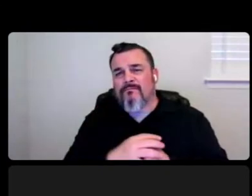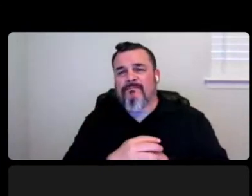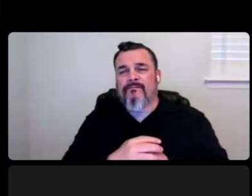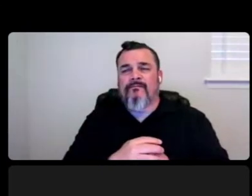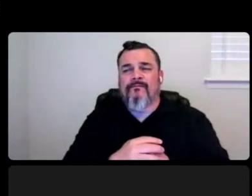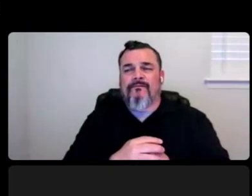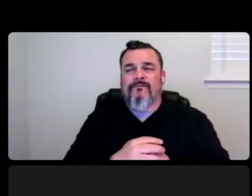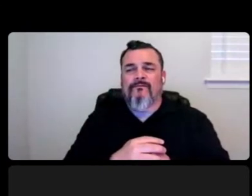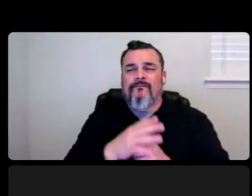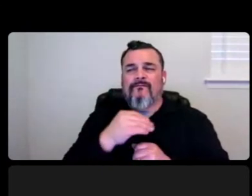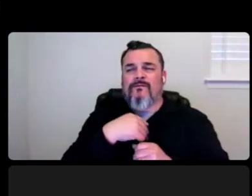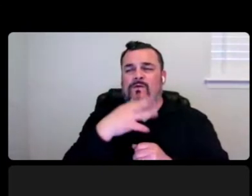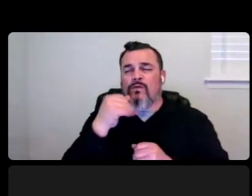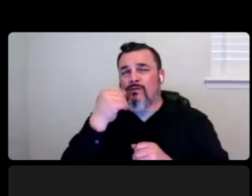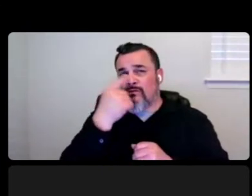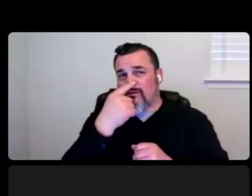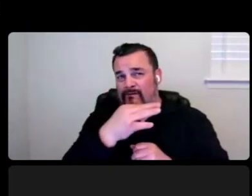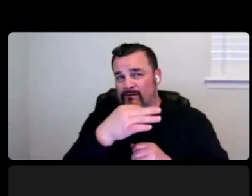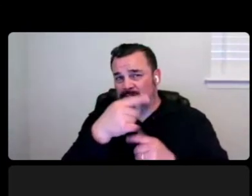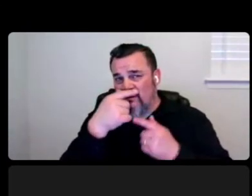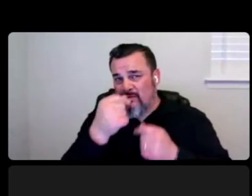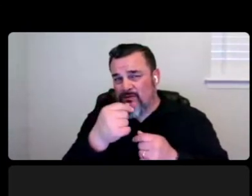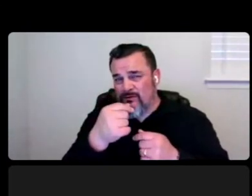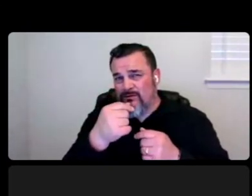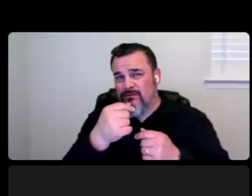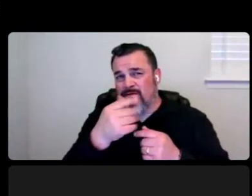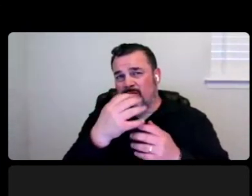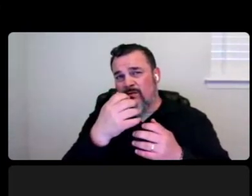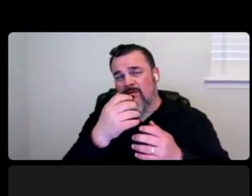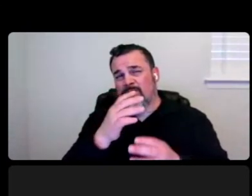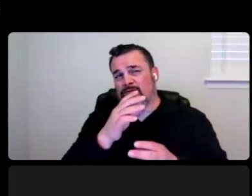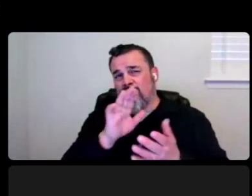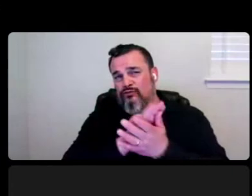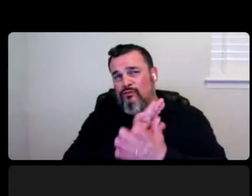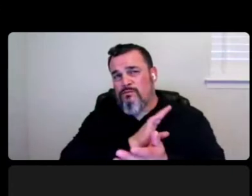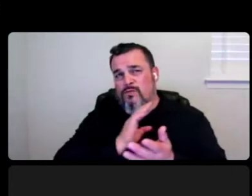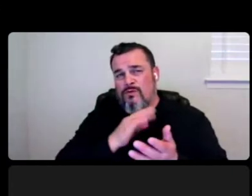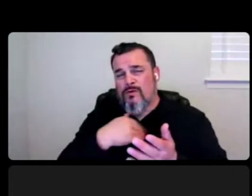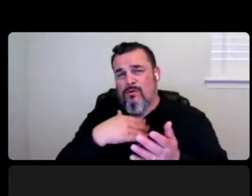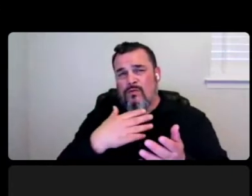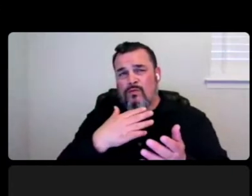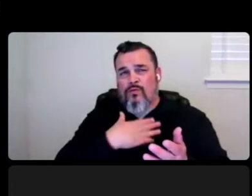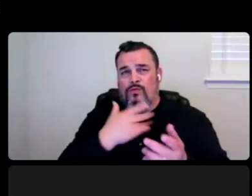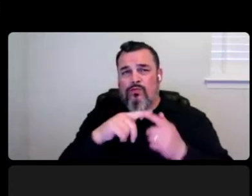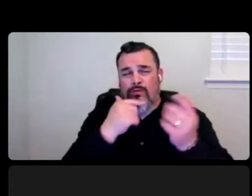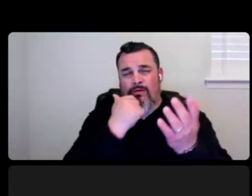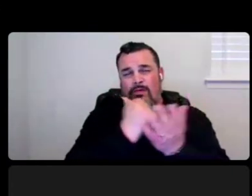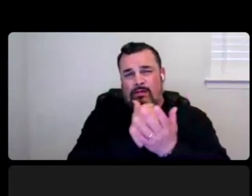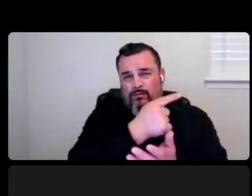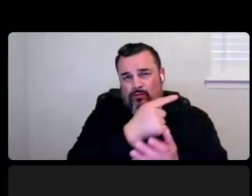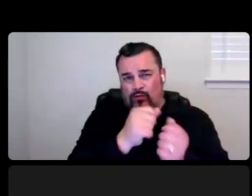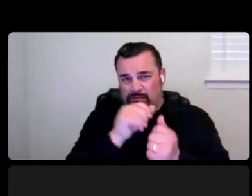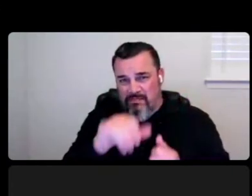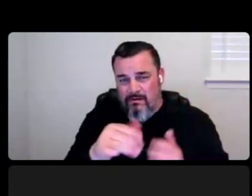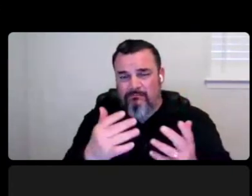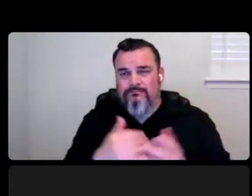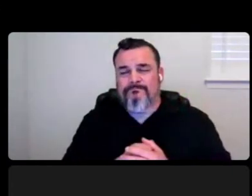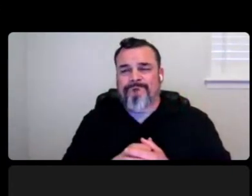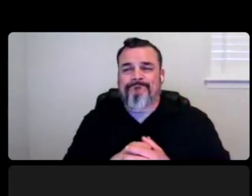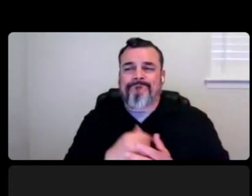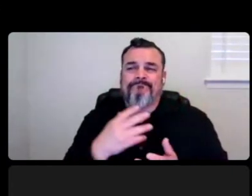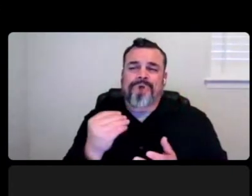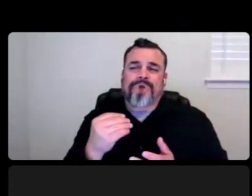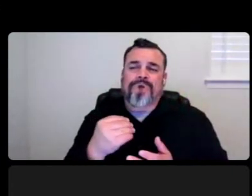and I was just wondering if you're interested in running for school board, and I'm willing to help you with that.